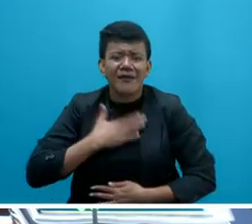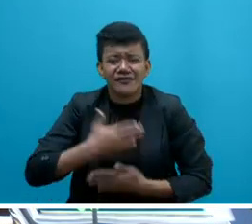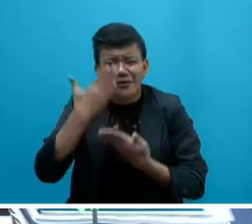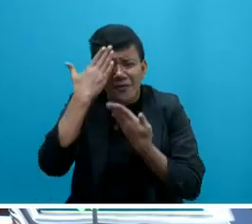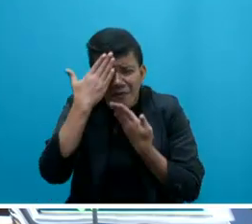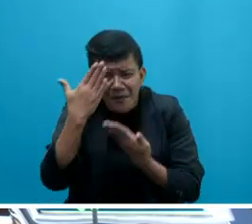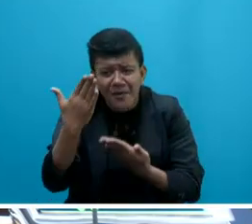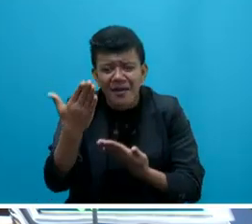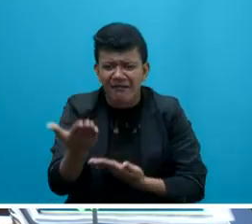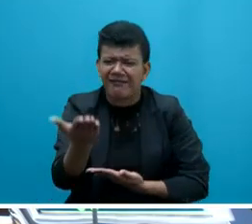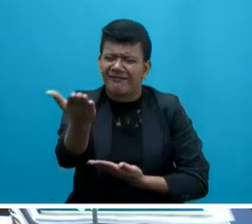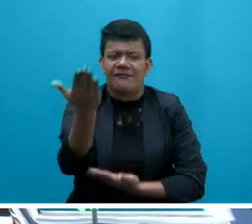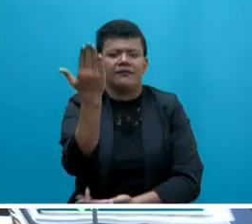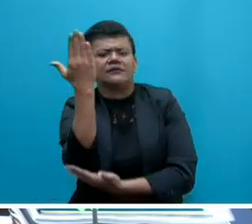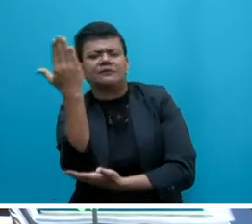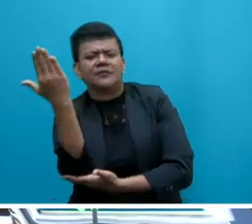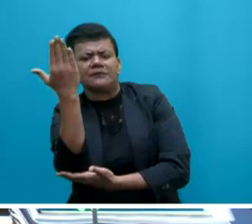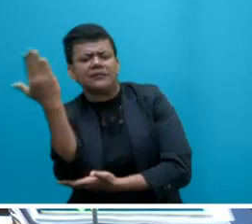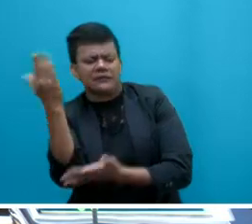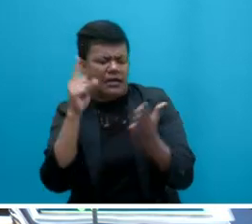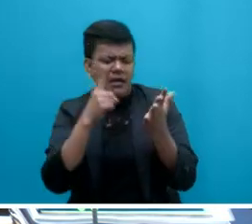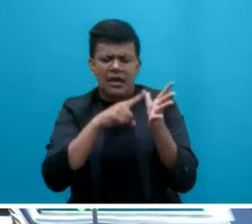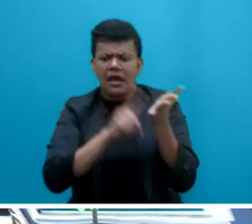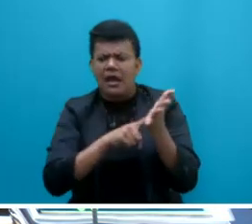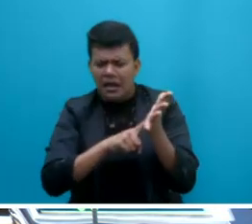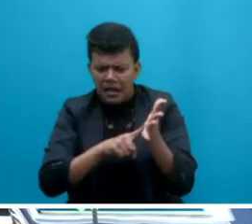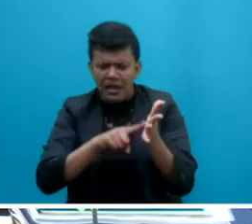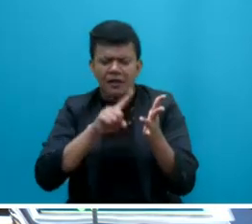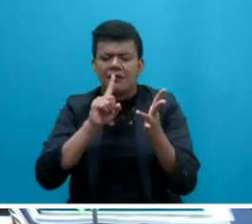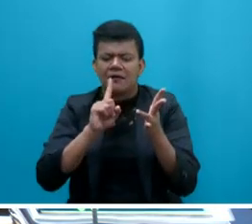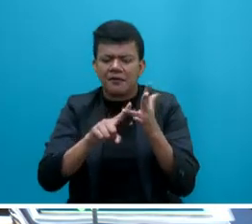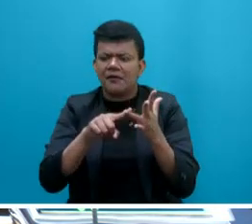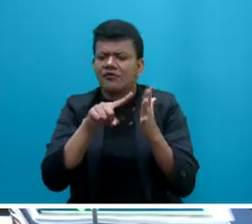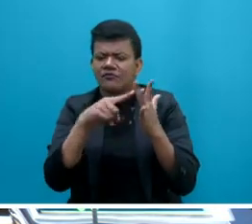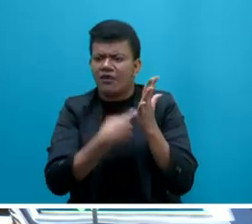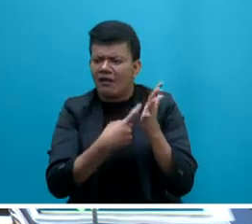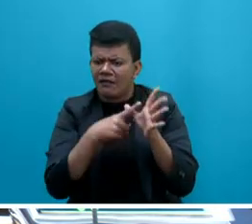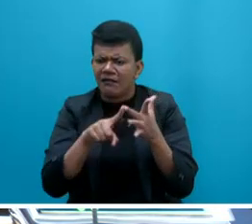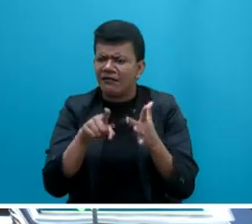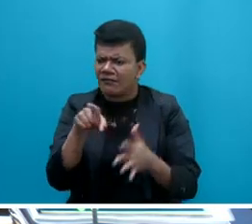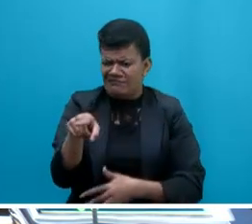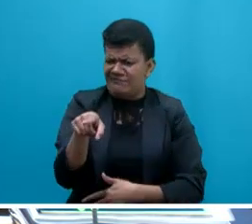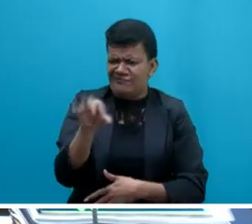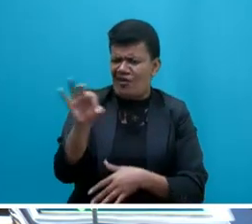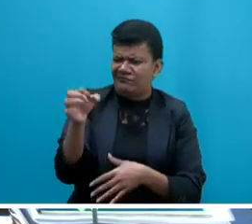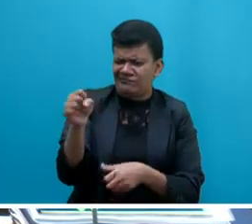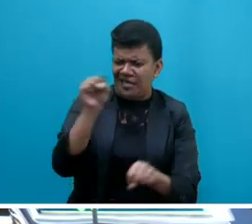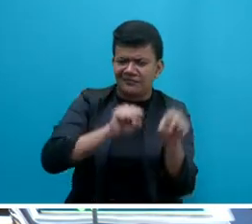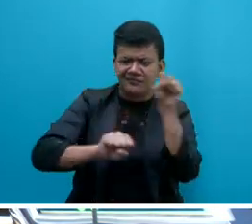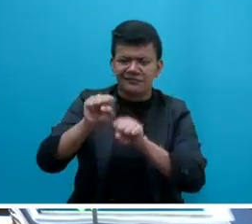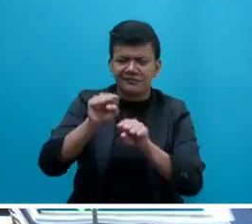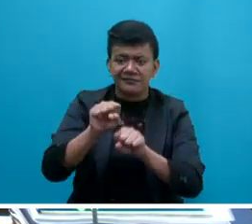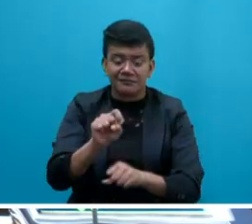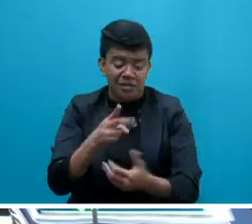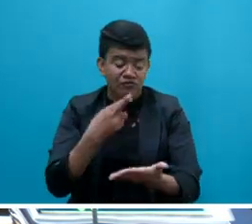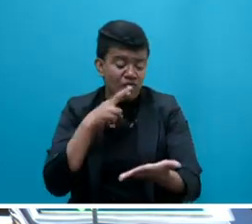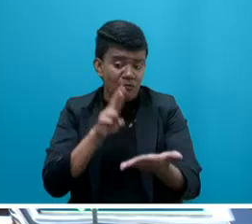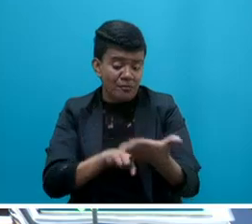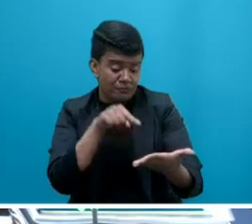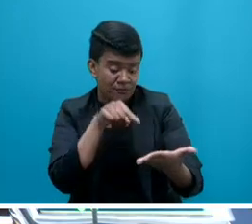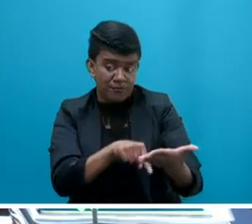because he's not a scientist. But the best scientific report is the IPCC 1.5 report, which